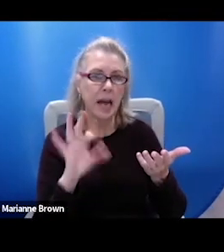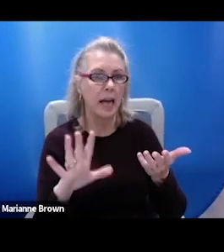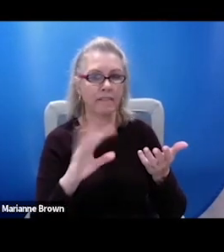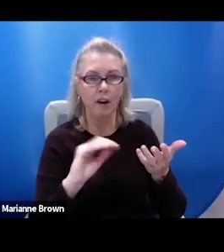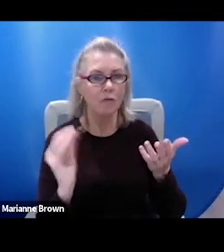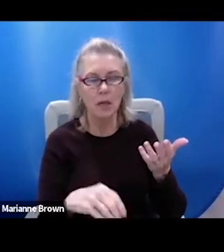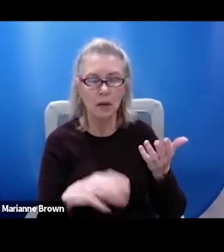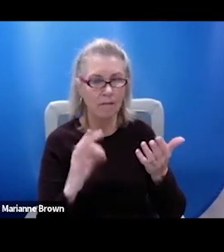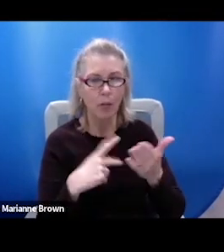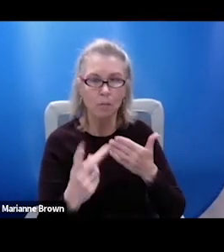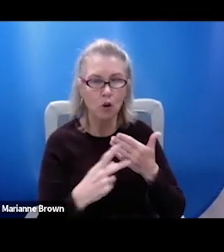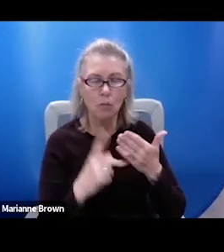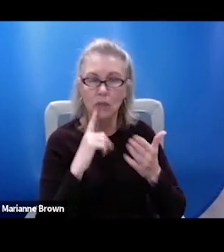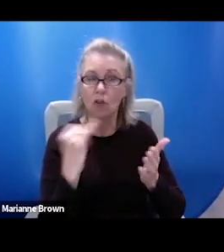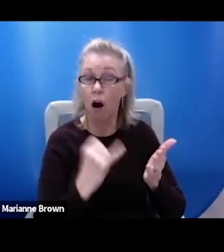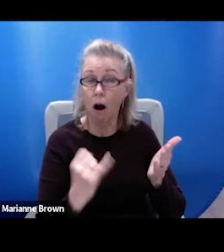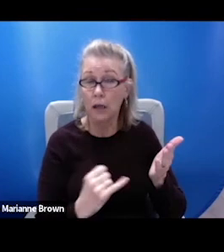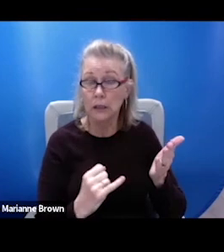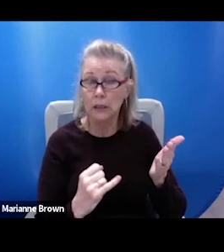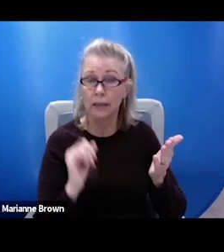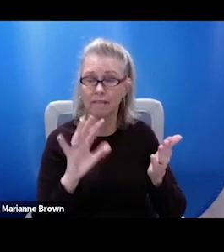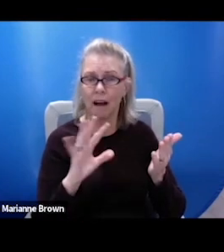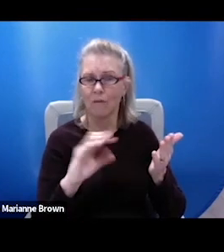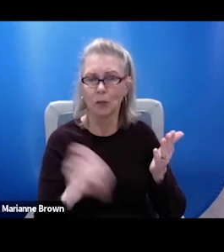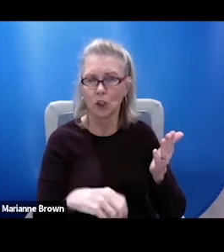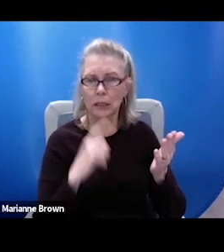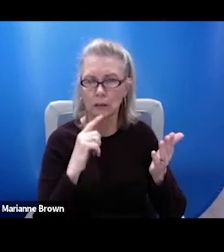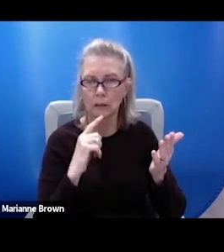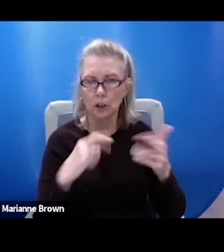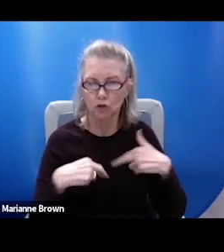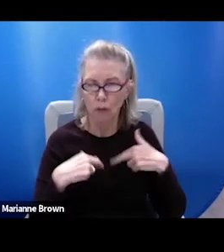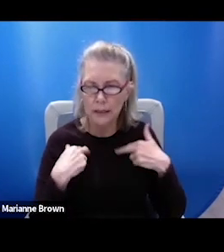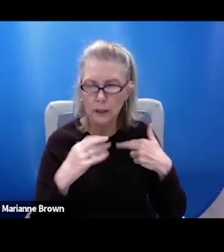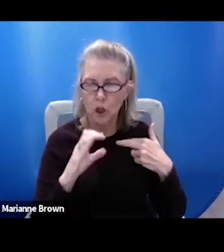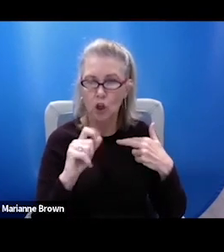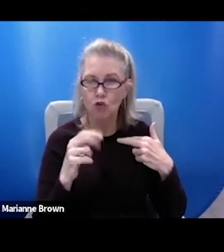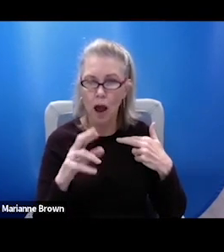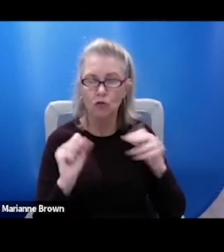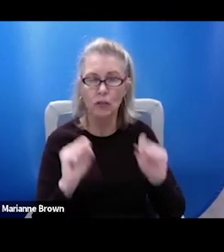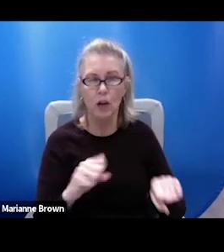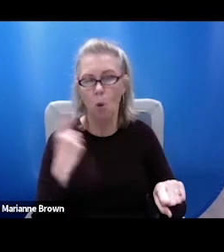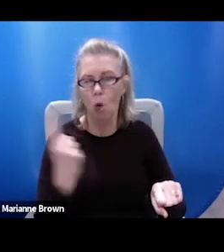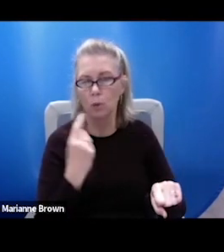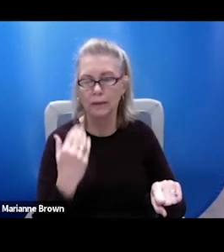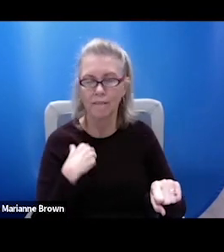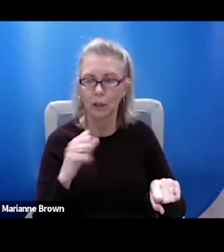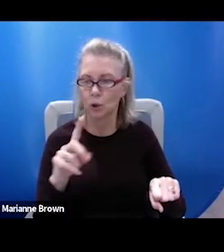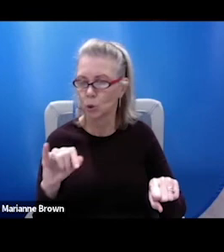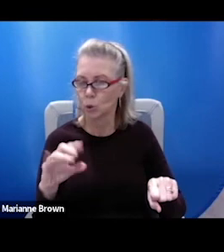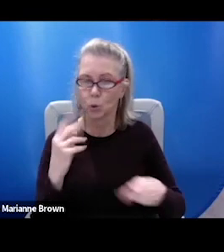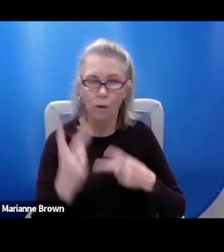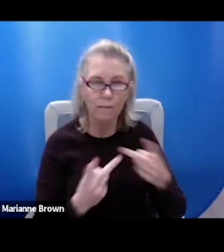of the program is artists and about 5% is residents. So curators can always have studio visits,